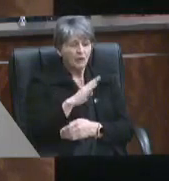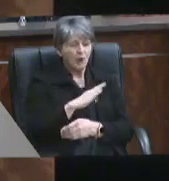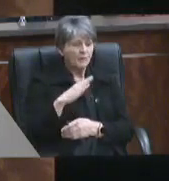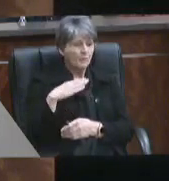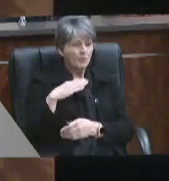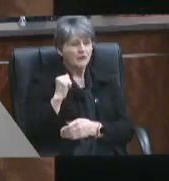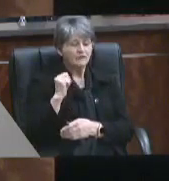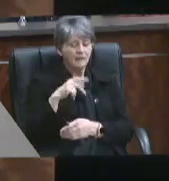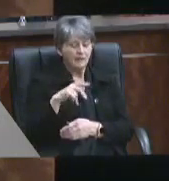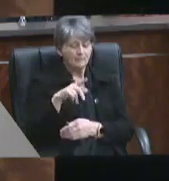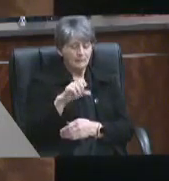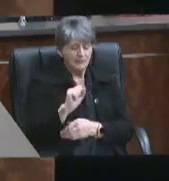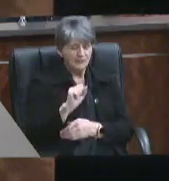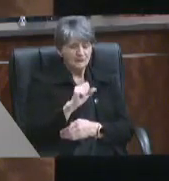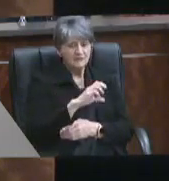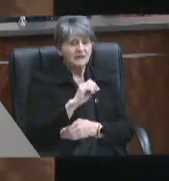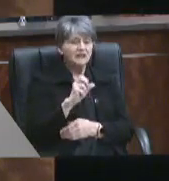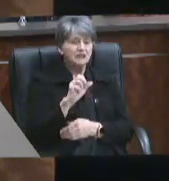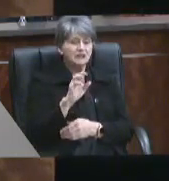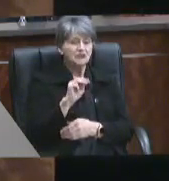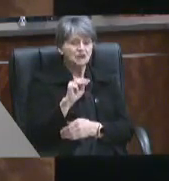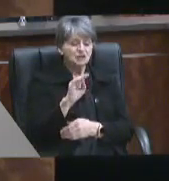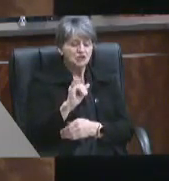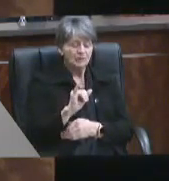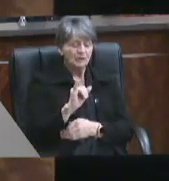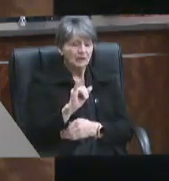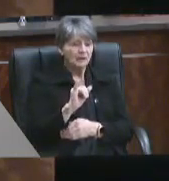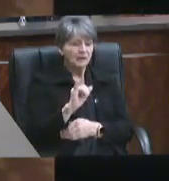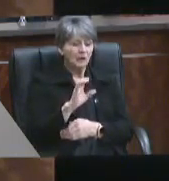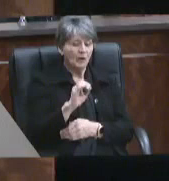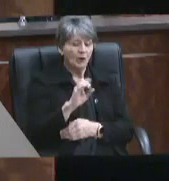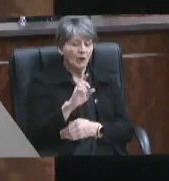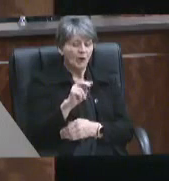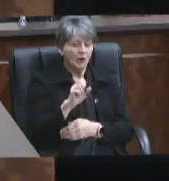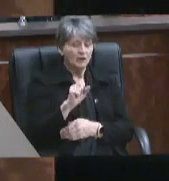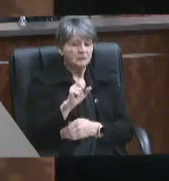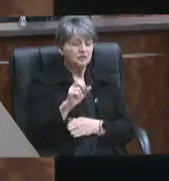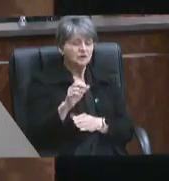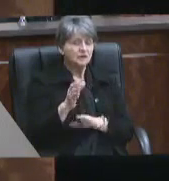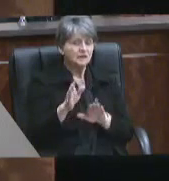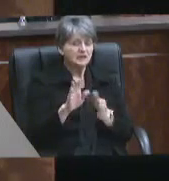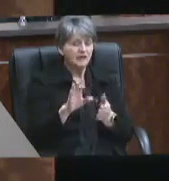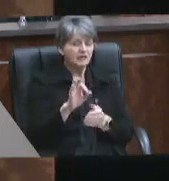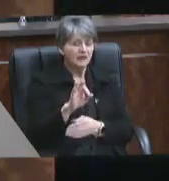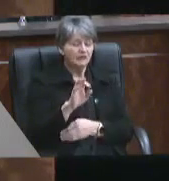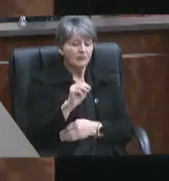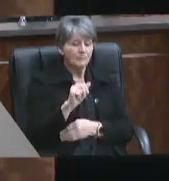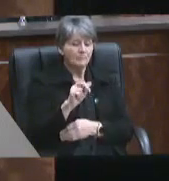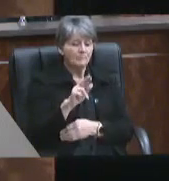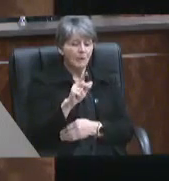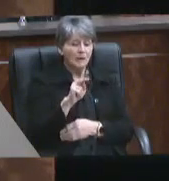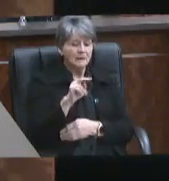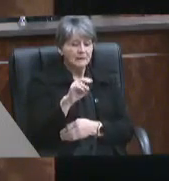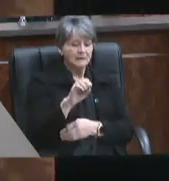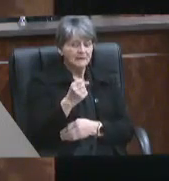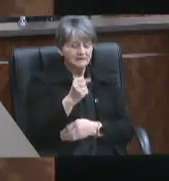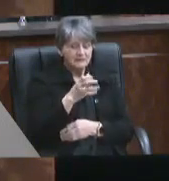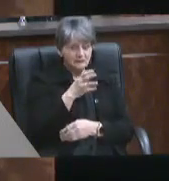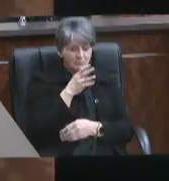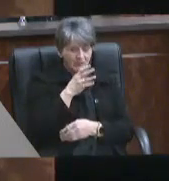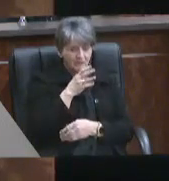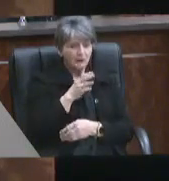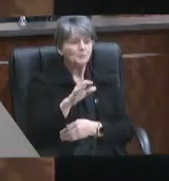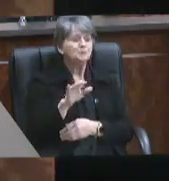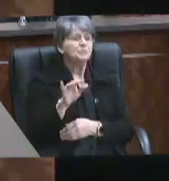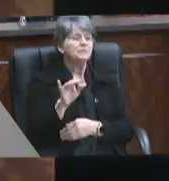Collins, who used to be our PIO here, on the passing of Marlene's mother. Also to Prince George County